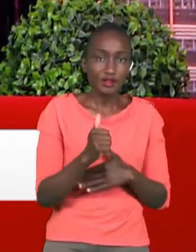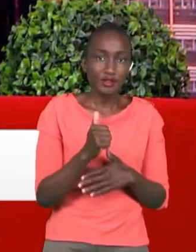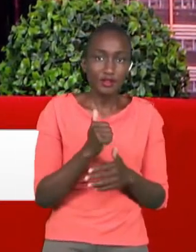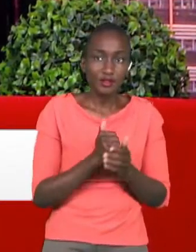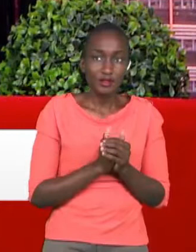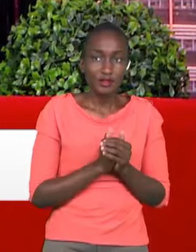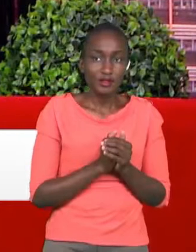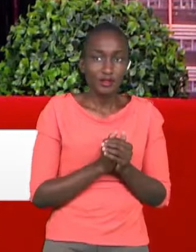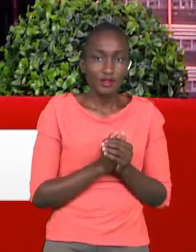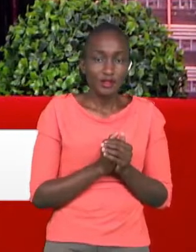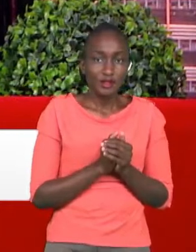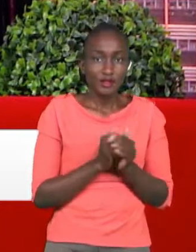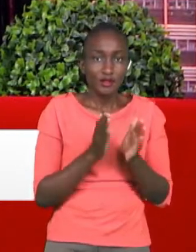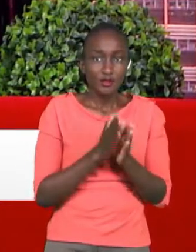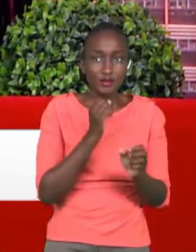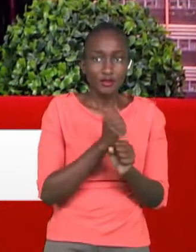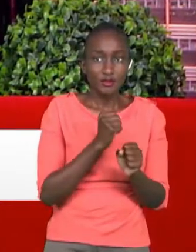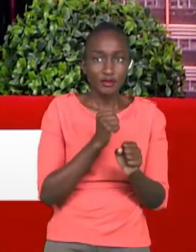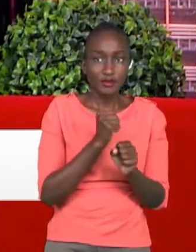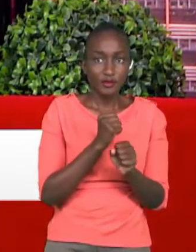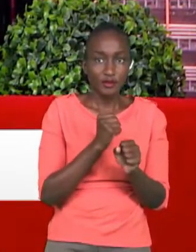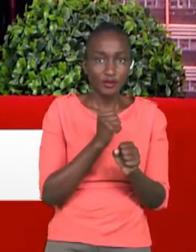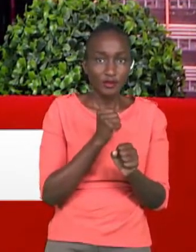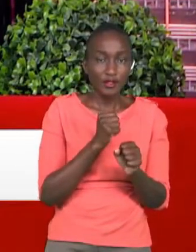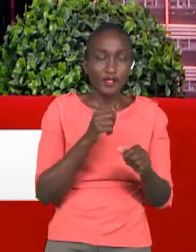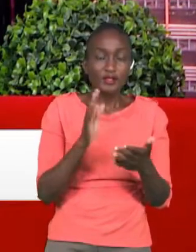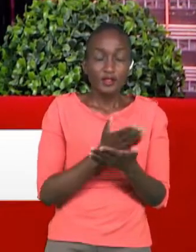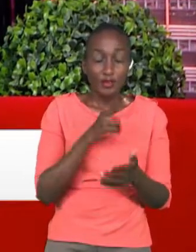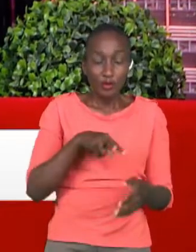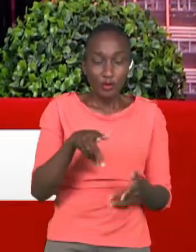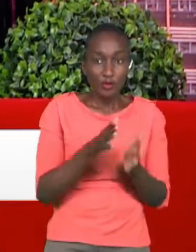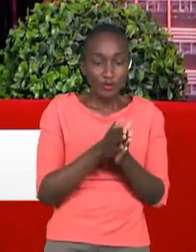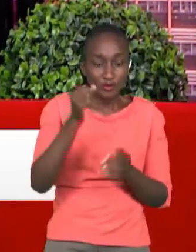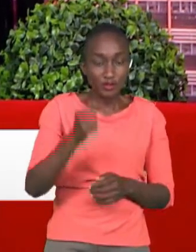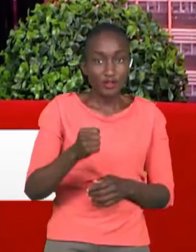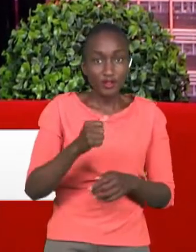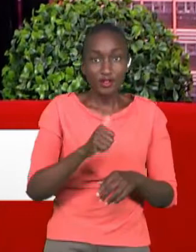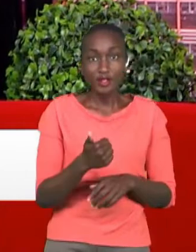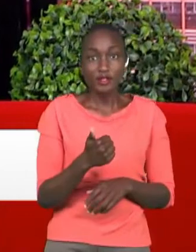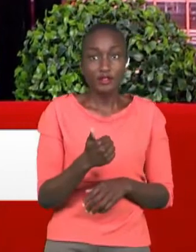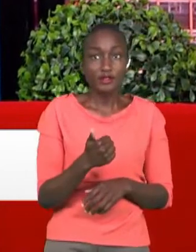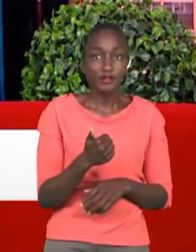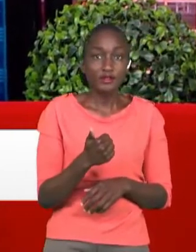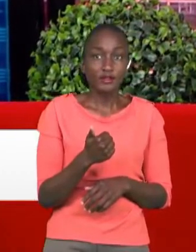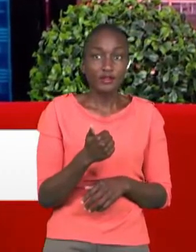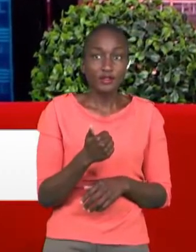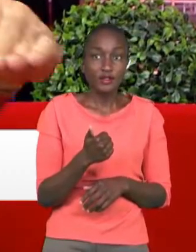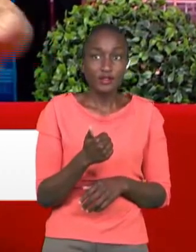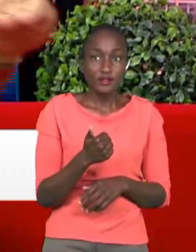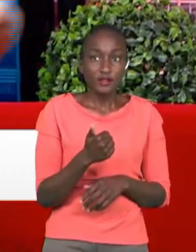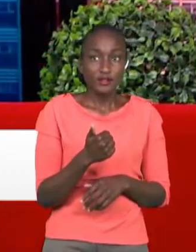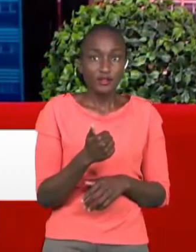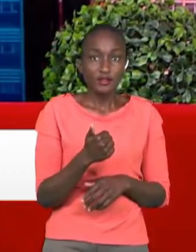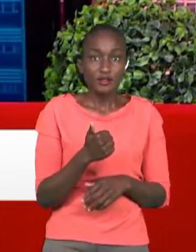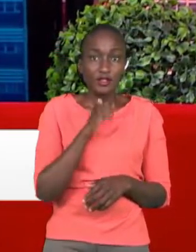at the wheelchair, some are coming with the walker, some with the stick, but now slowly they are going away